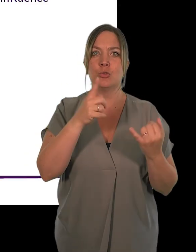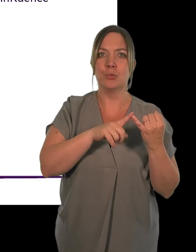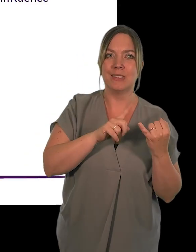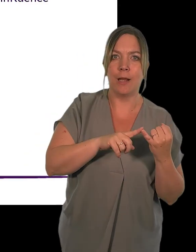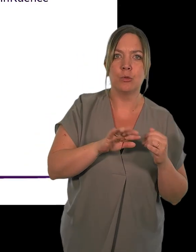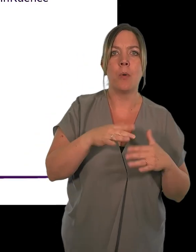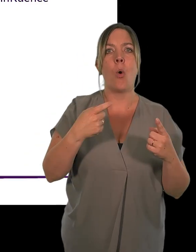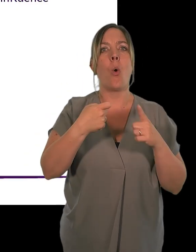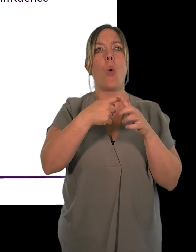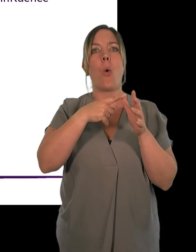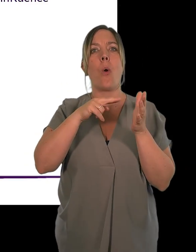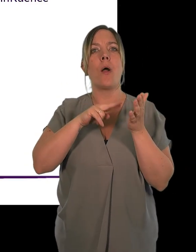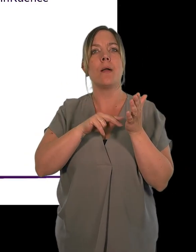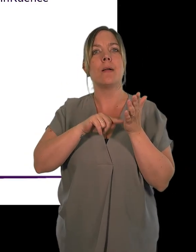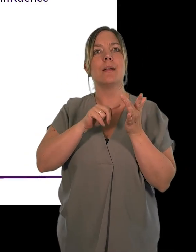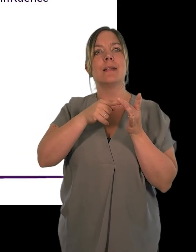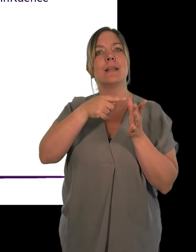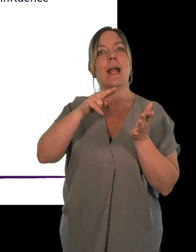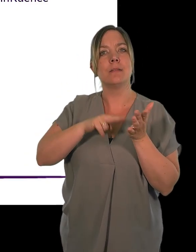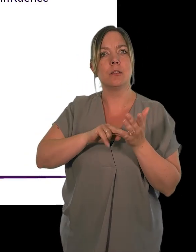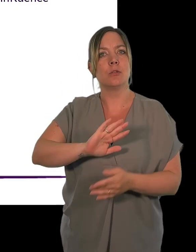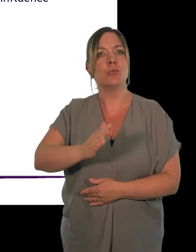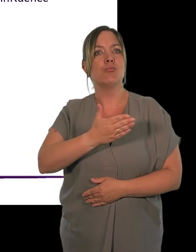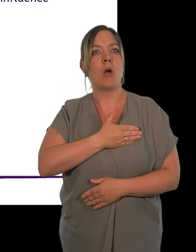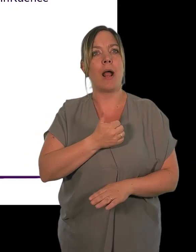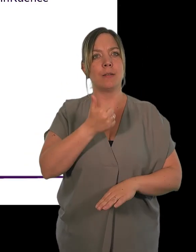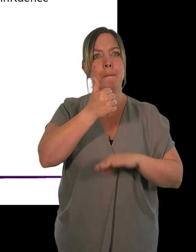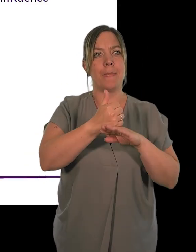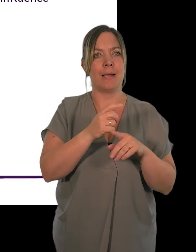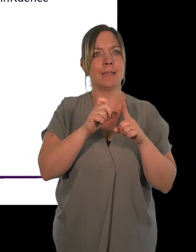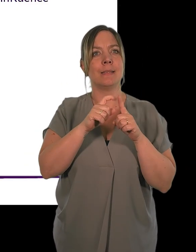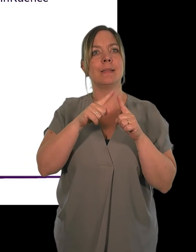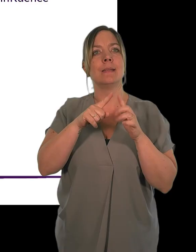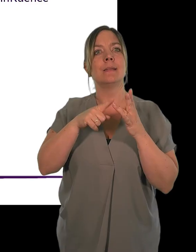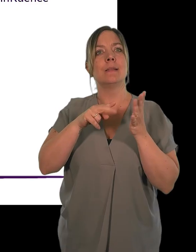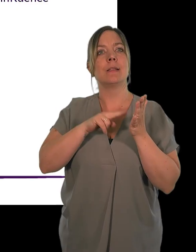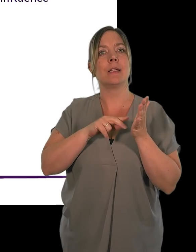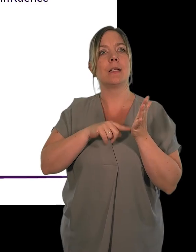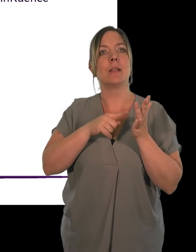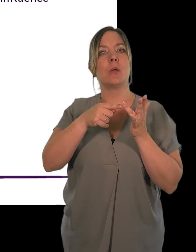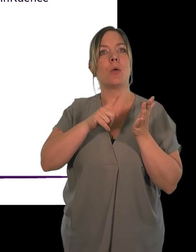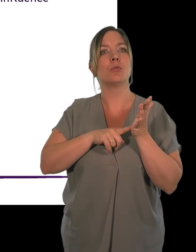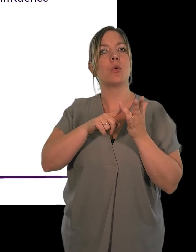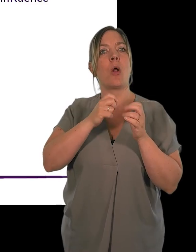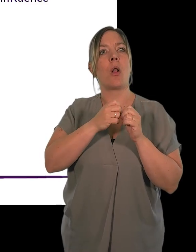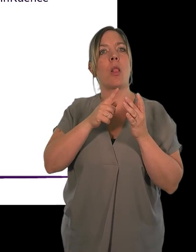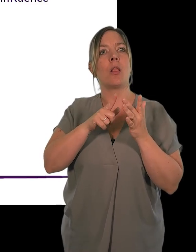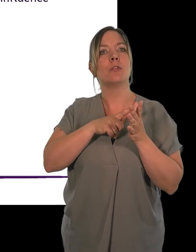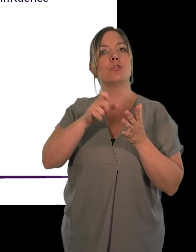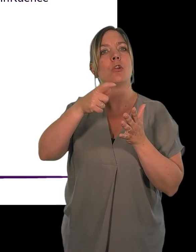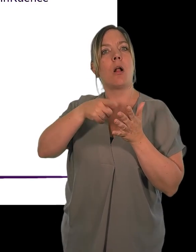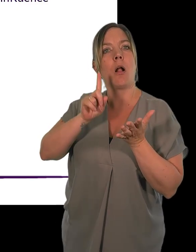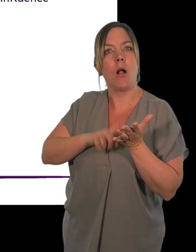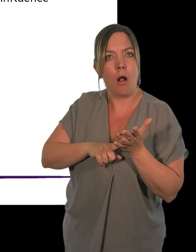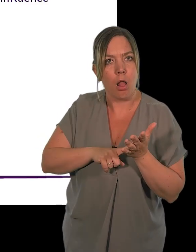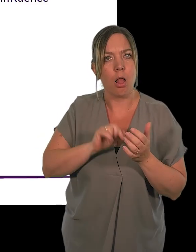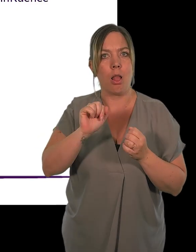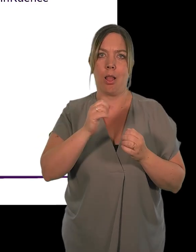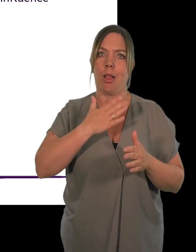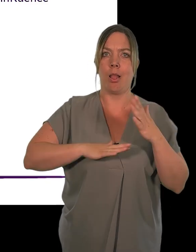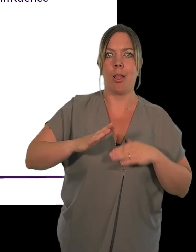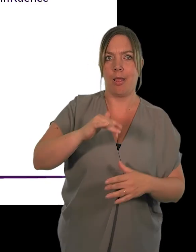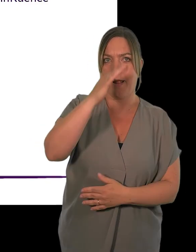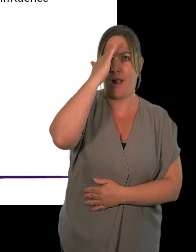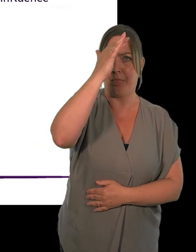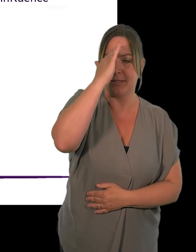Kantian rights-based deontological ethics. The second part of this question requires